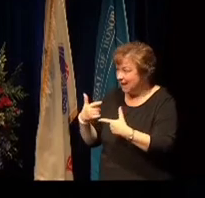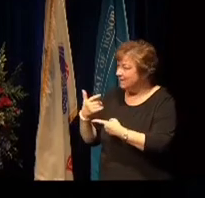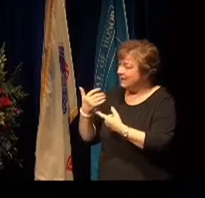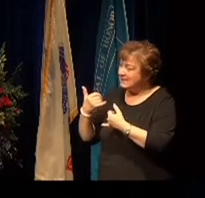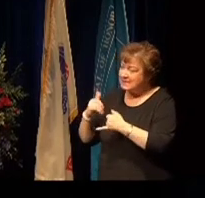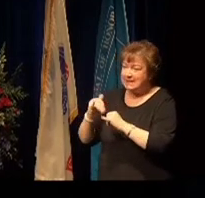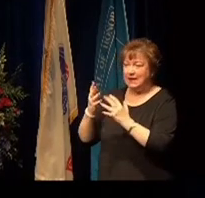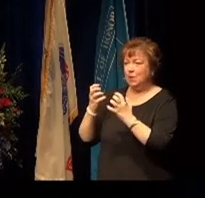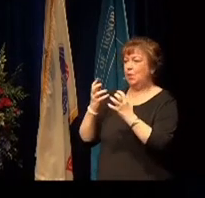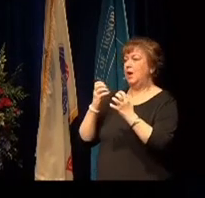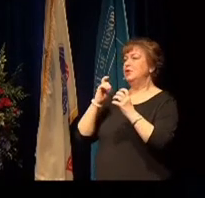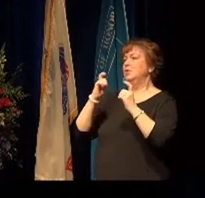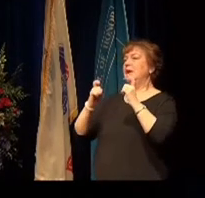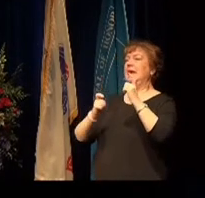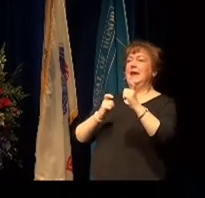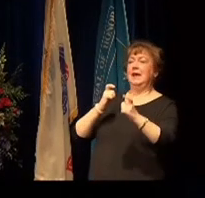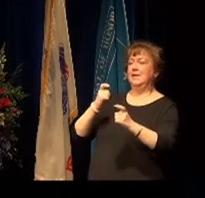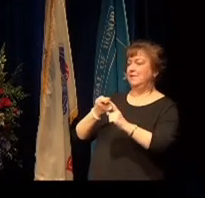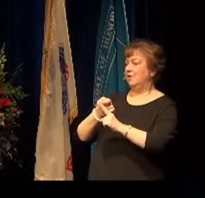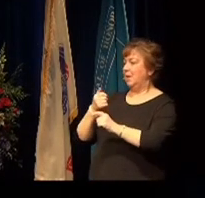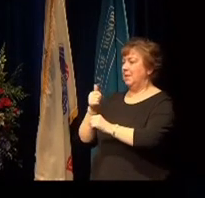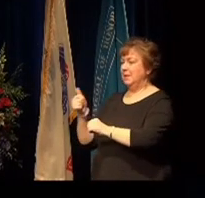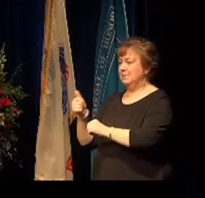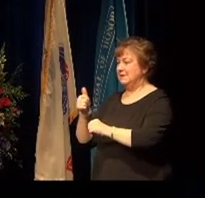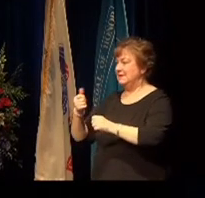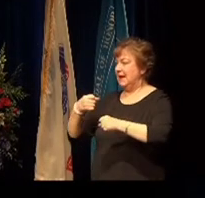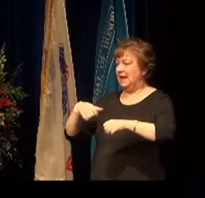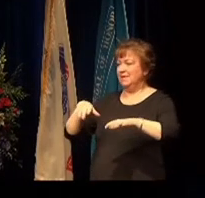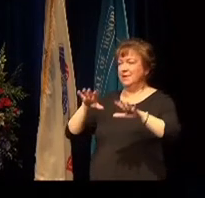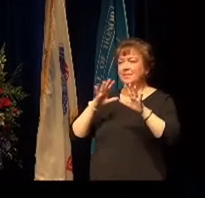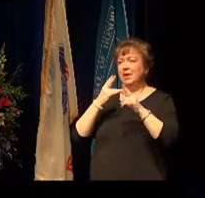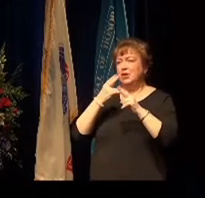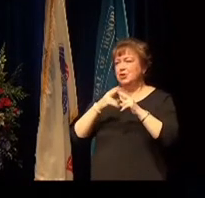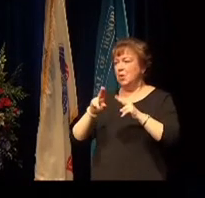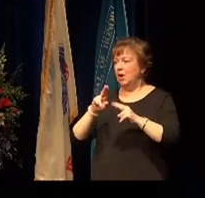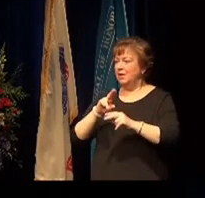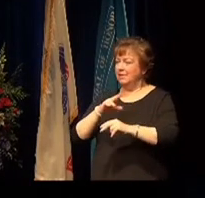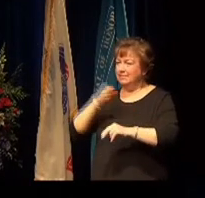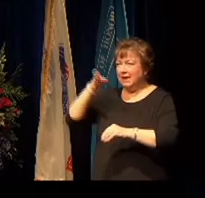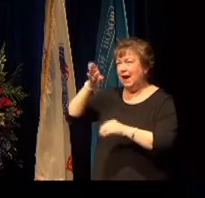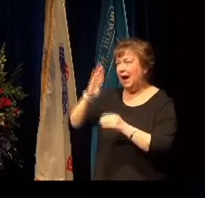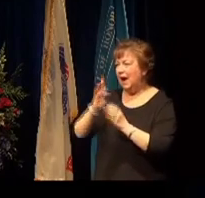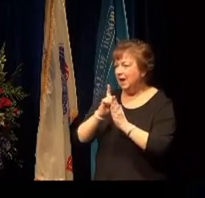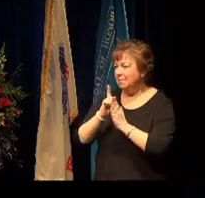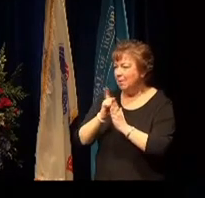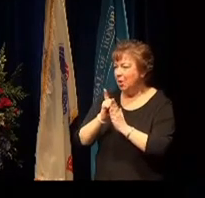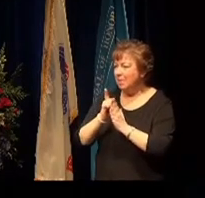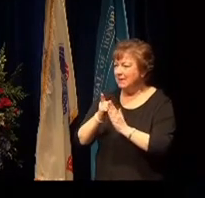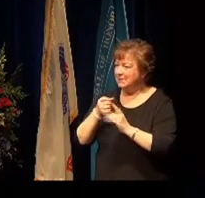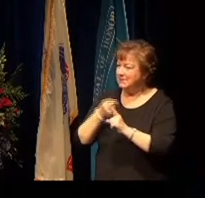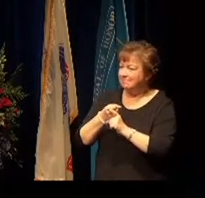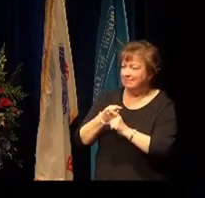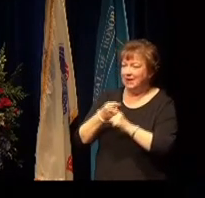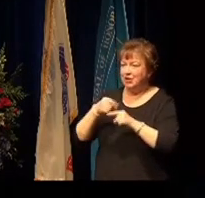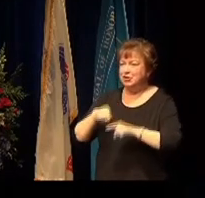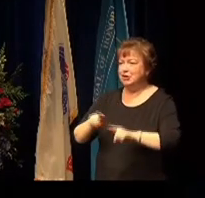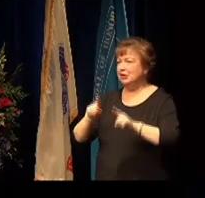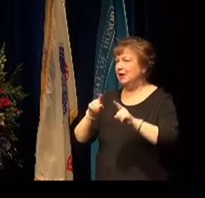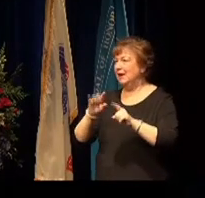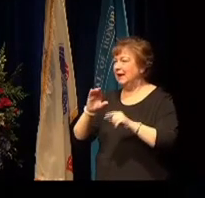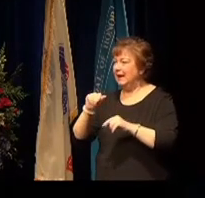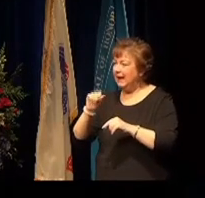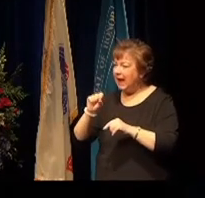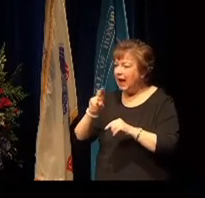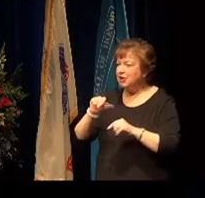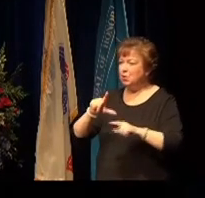himself. Snippets of power God moments were during casual living room conversation. His art